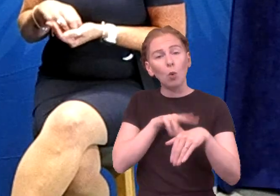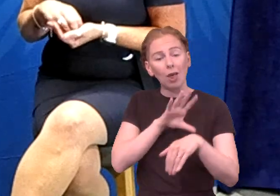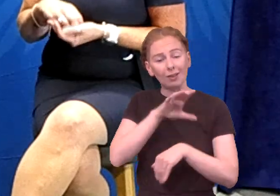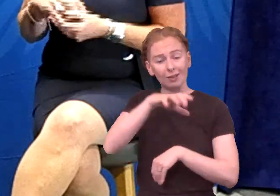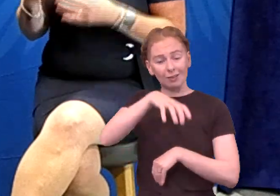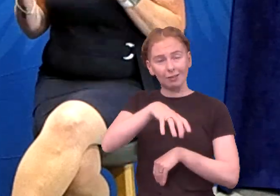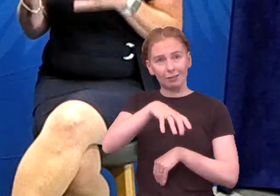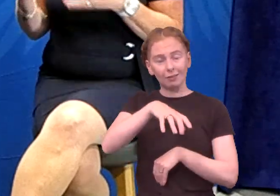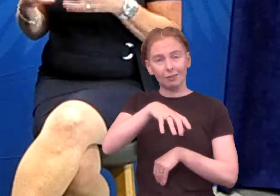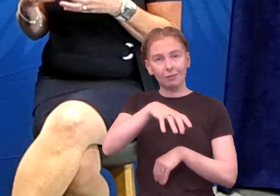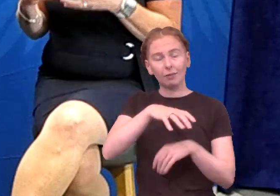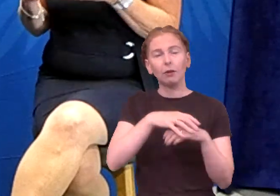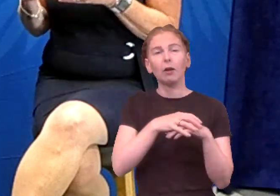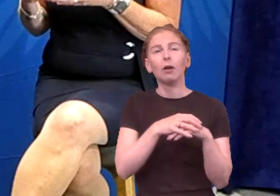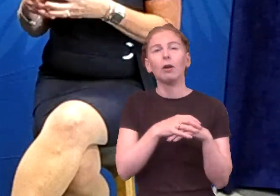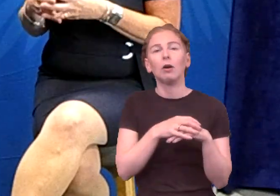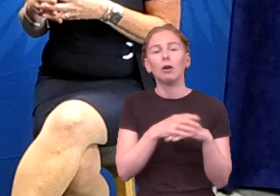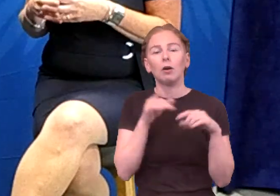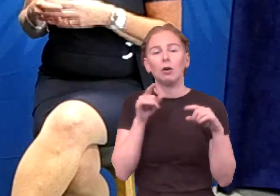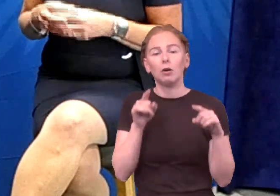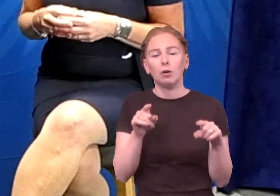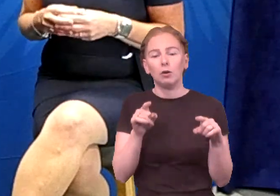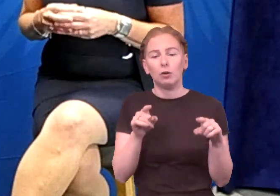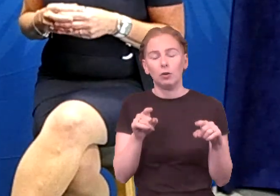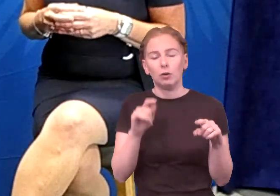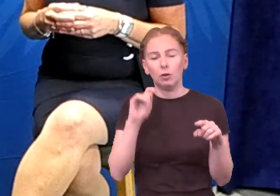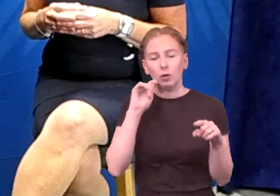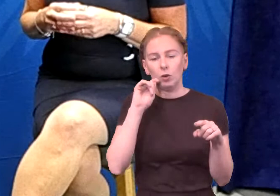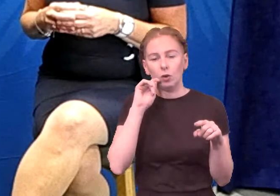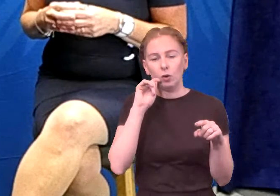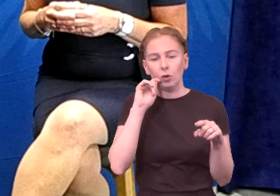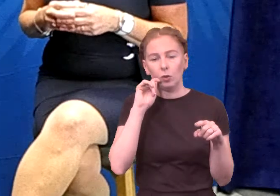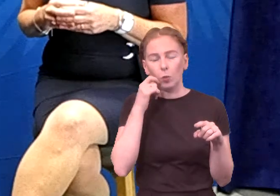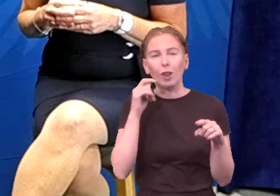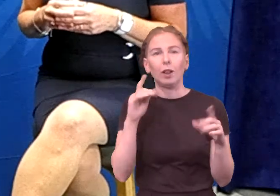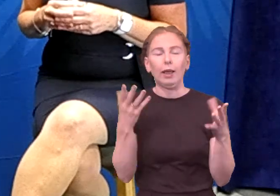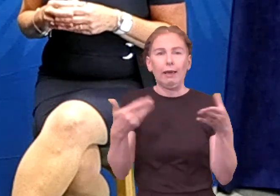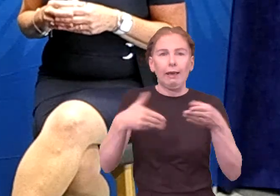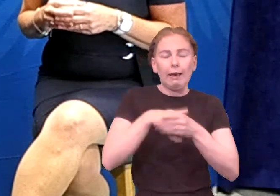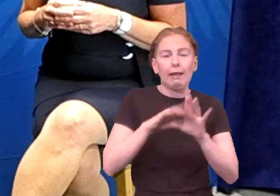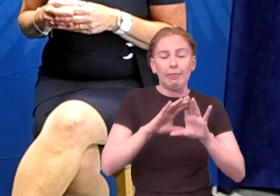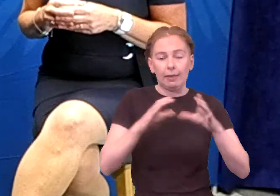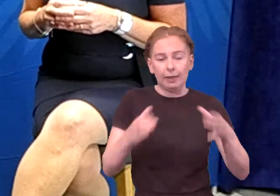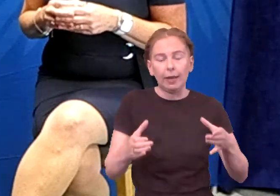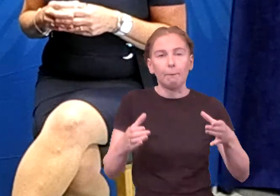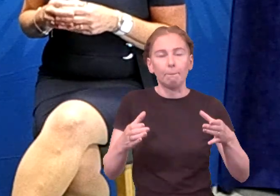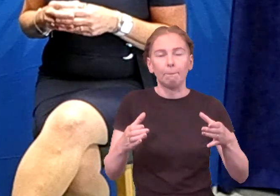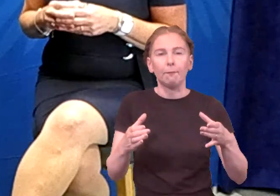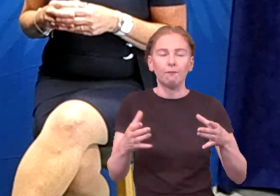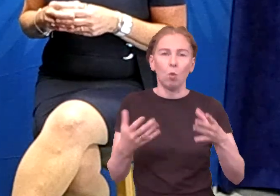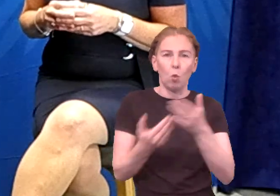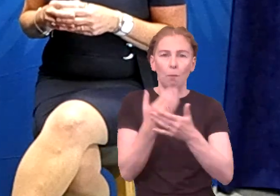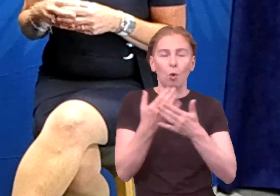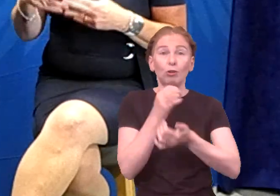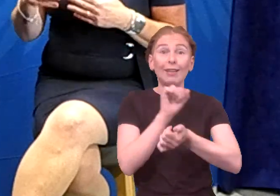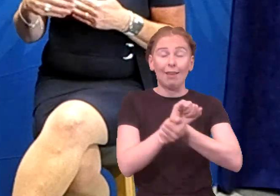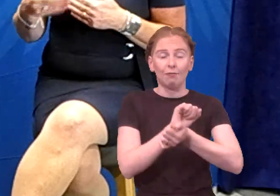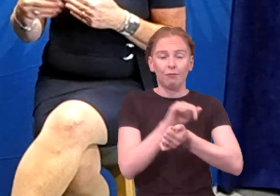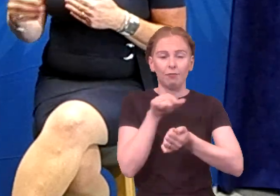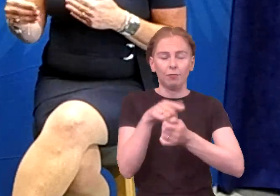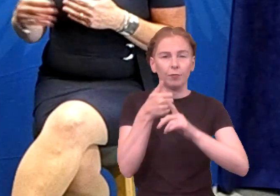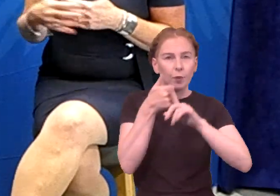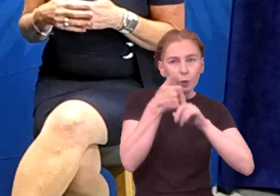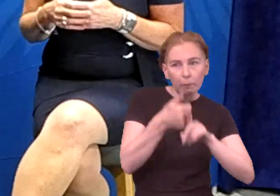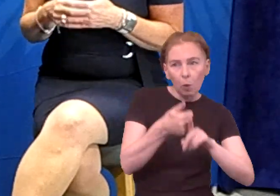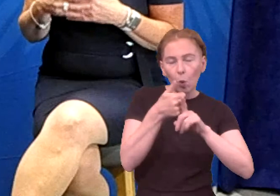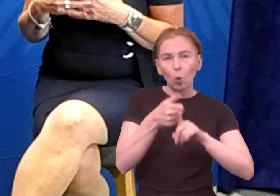slavery area of the local policing teams, to support them in that